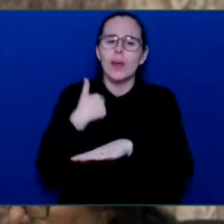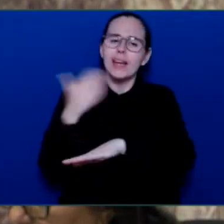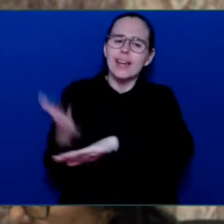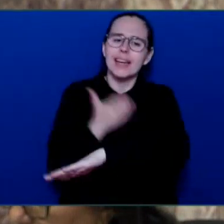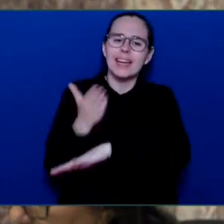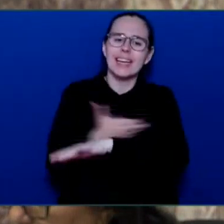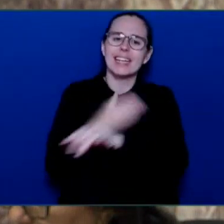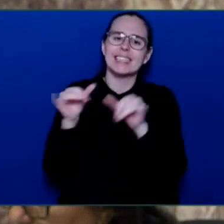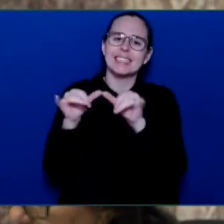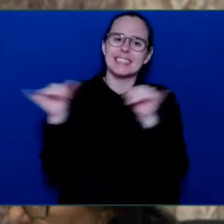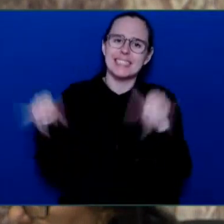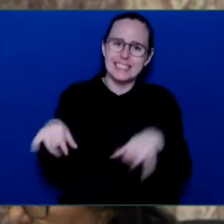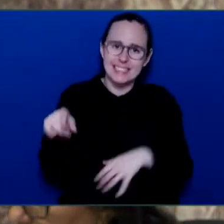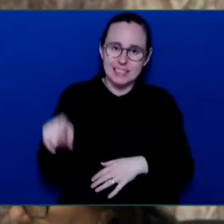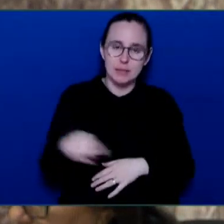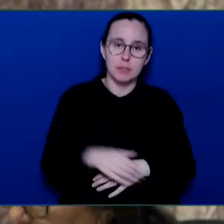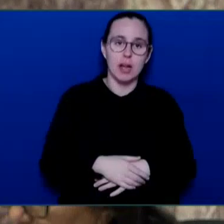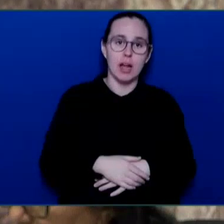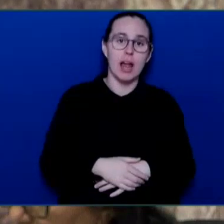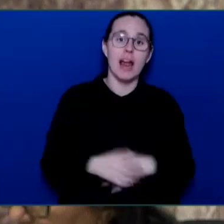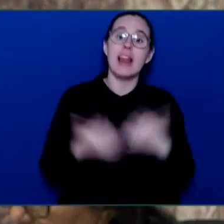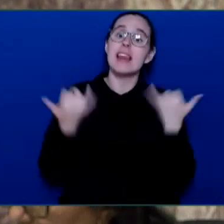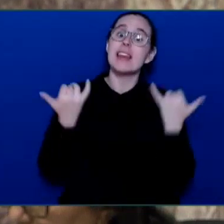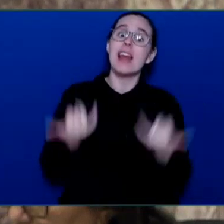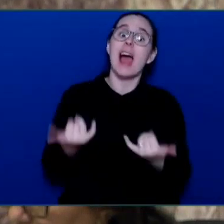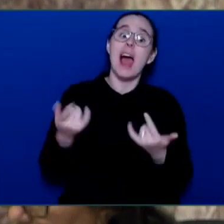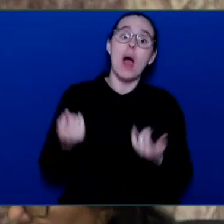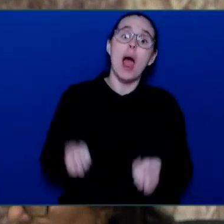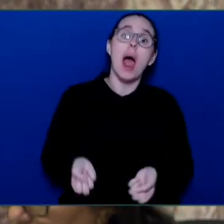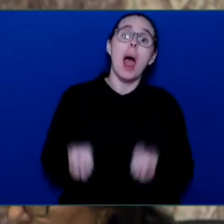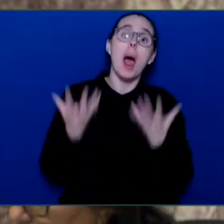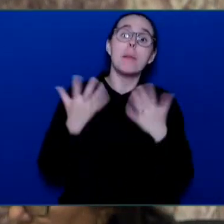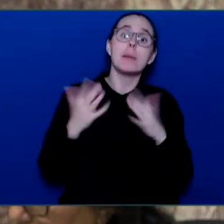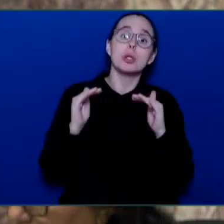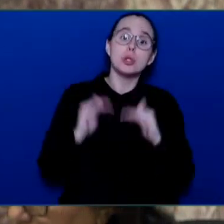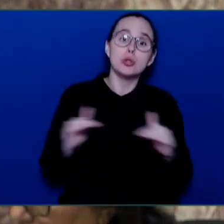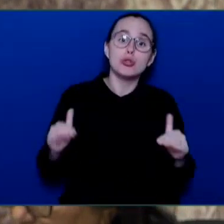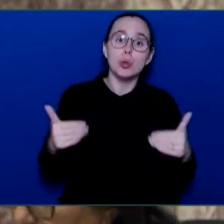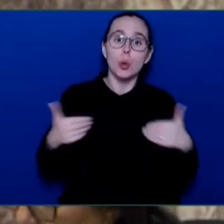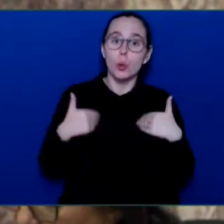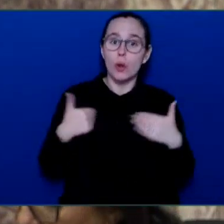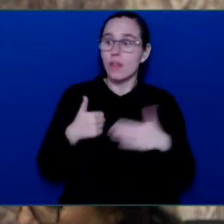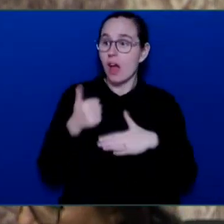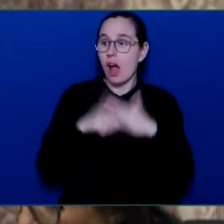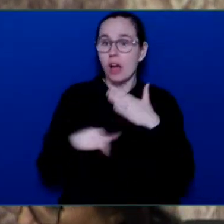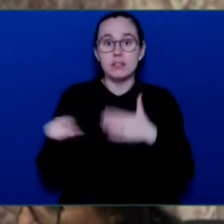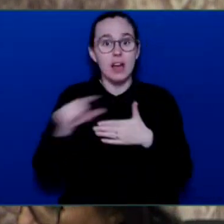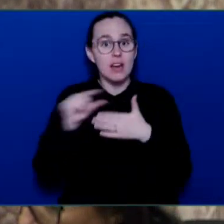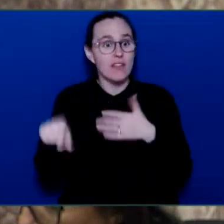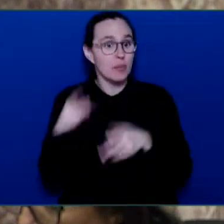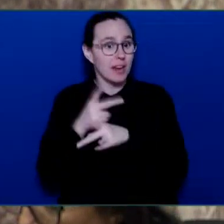of children and youth in care in over 30 years. We have the lowest